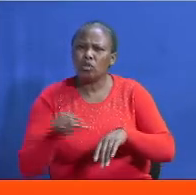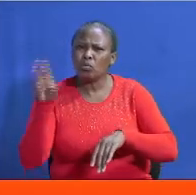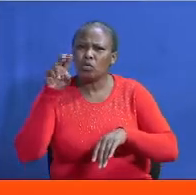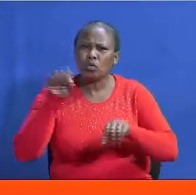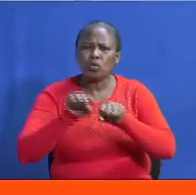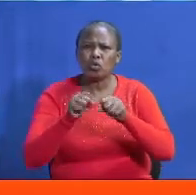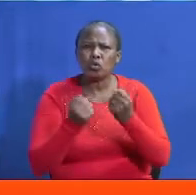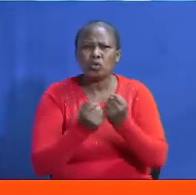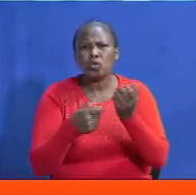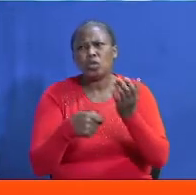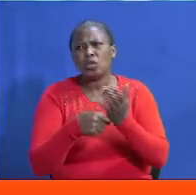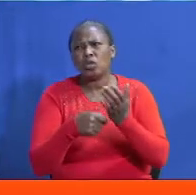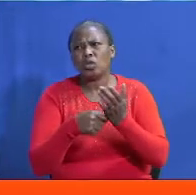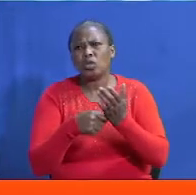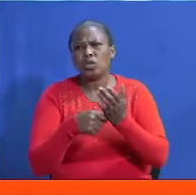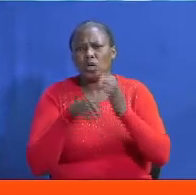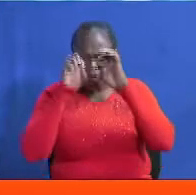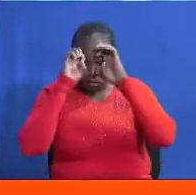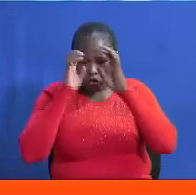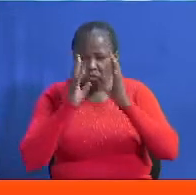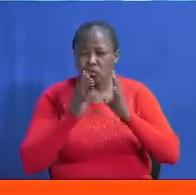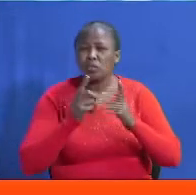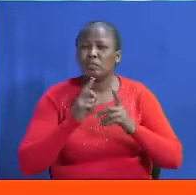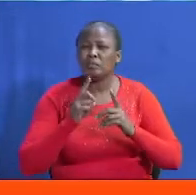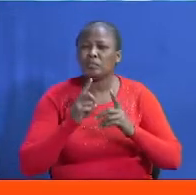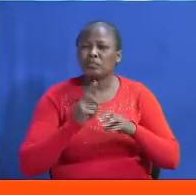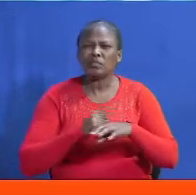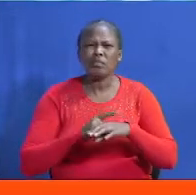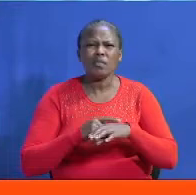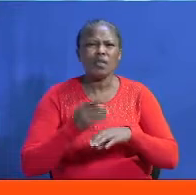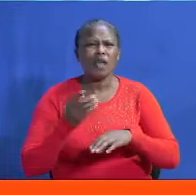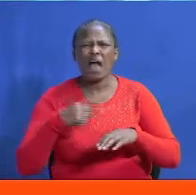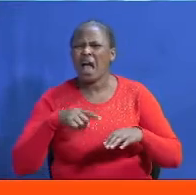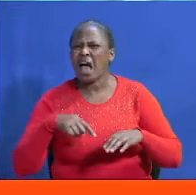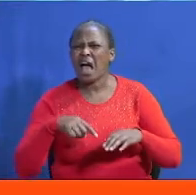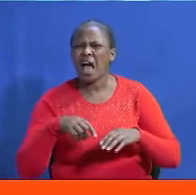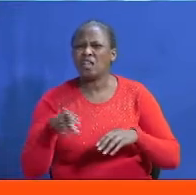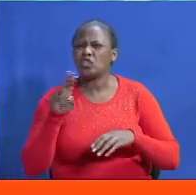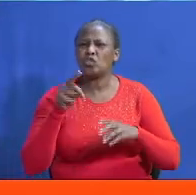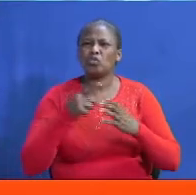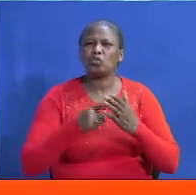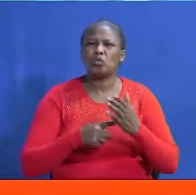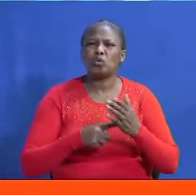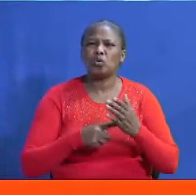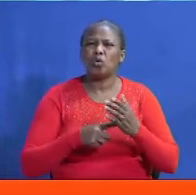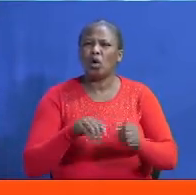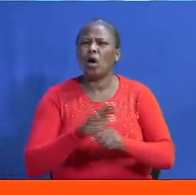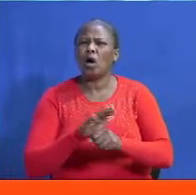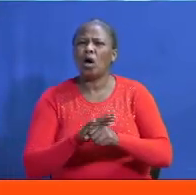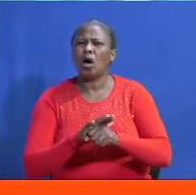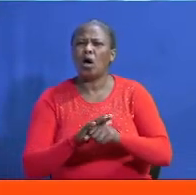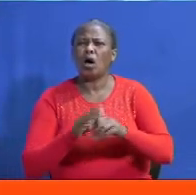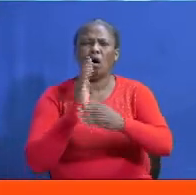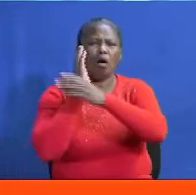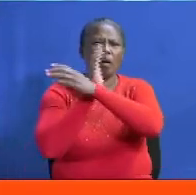system? Okay, in terms of scalability, mm-hmm. we are using EOSIO blockchain. Right. So it's the most used blockchain in terms